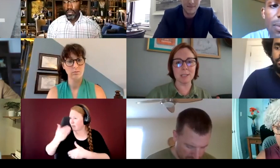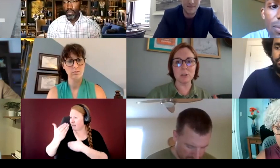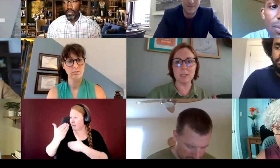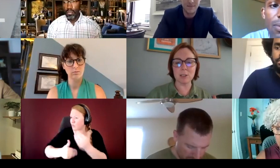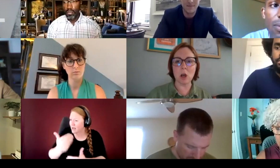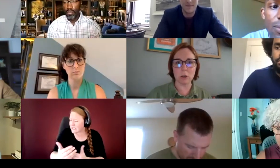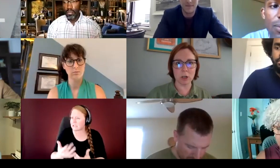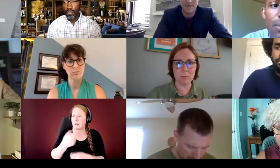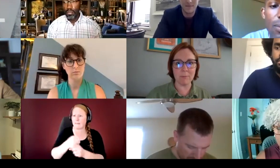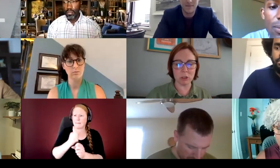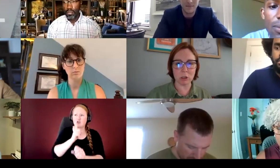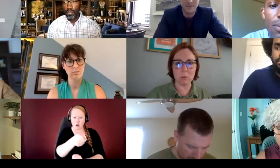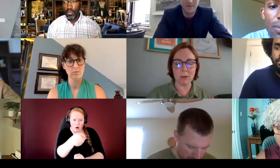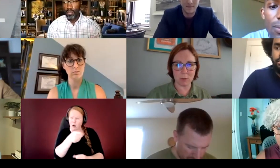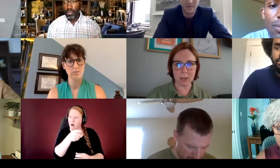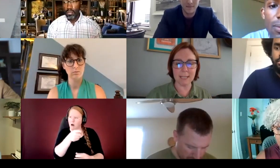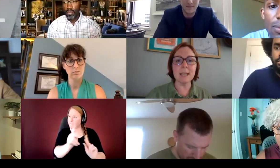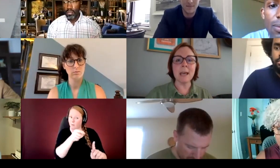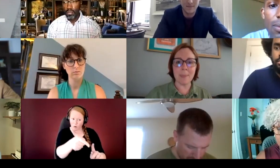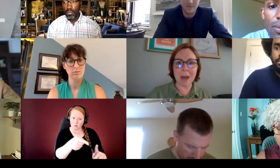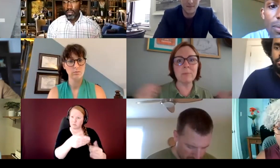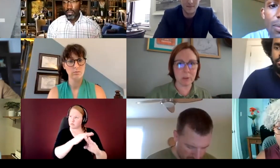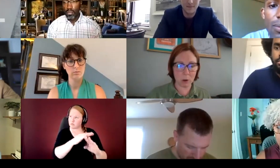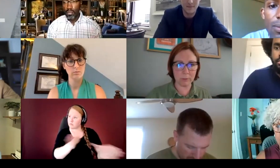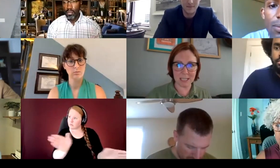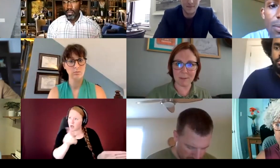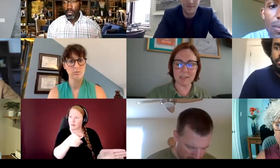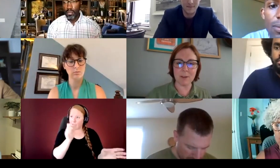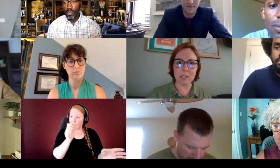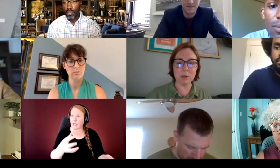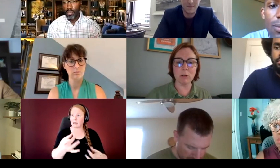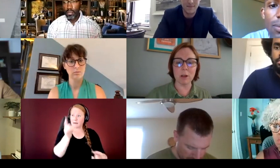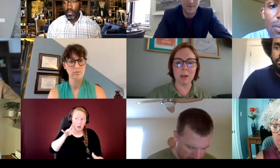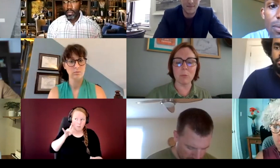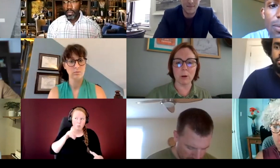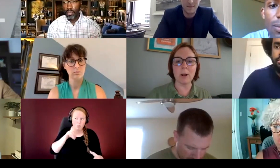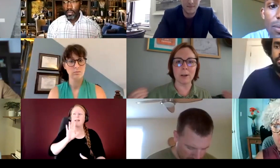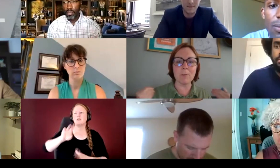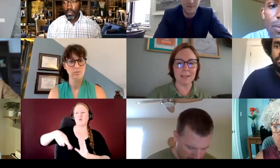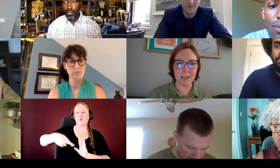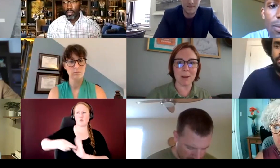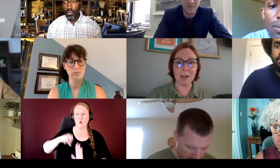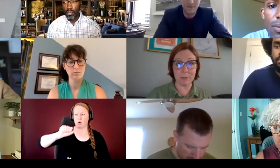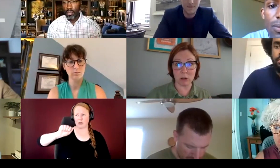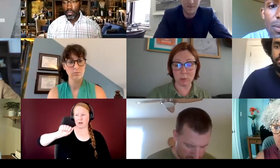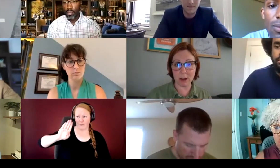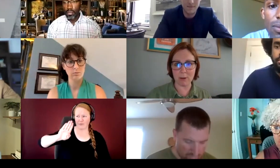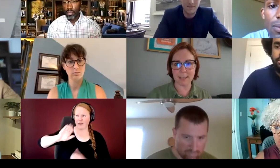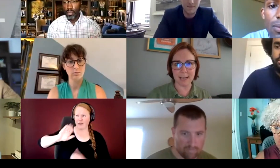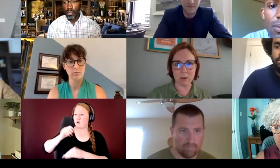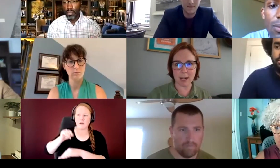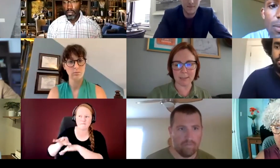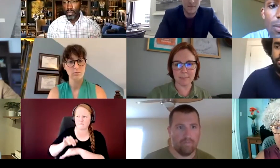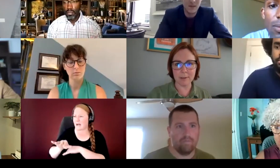input into these longer term infrastructural priorities. And that would be the role of the Stimulus Advisory Board on advising about infrastructure